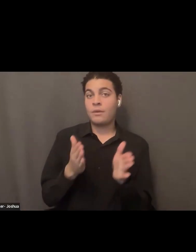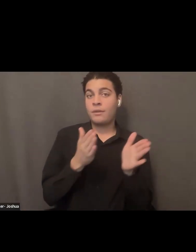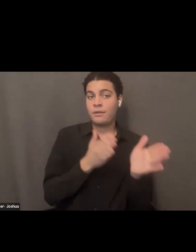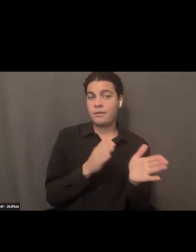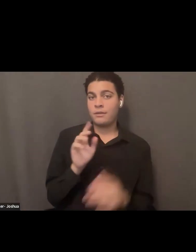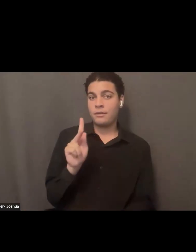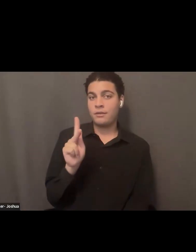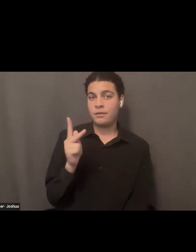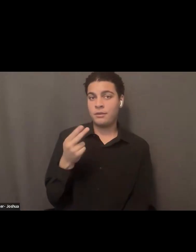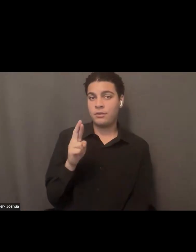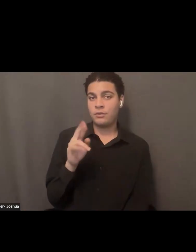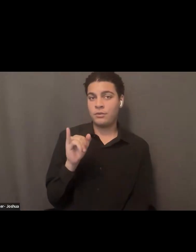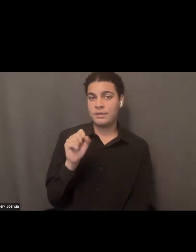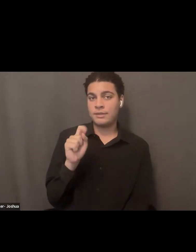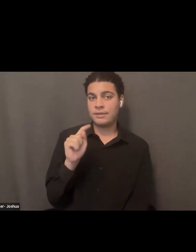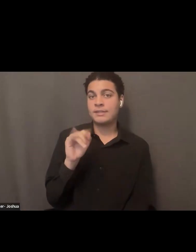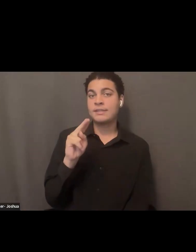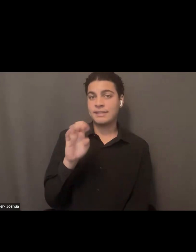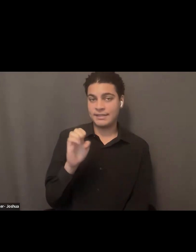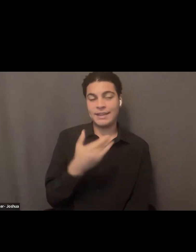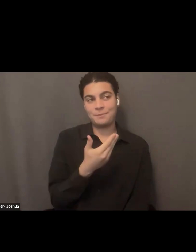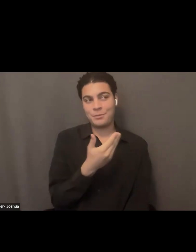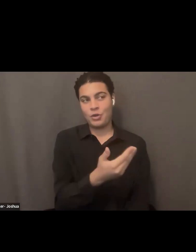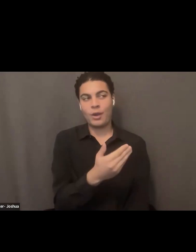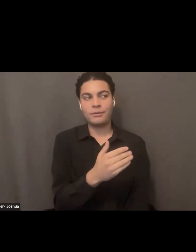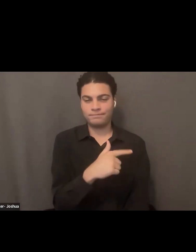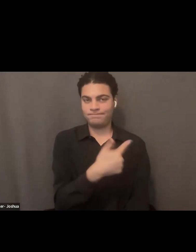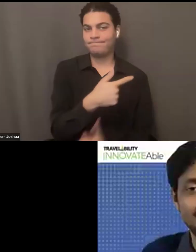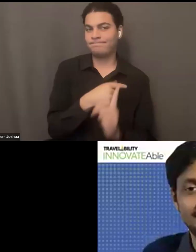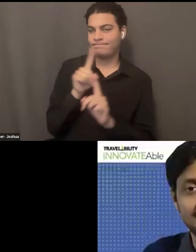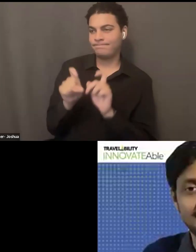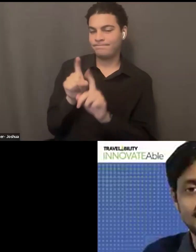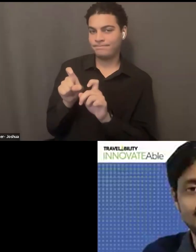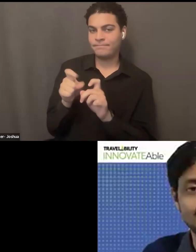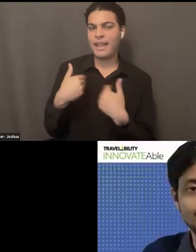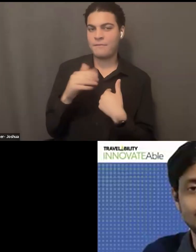earlier. We have 7 minutes for judges' questions. Christine, go ahead.